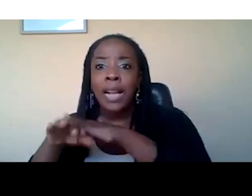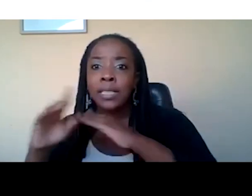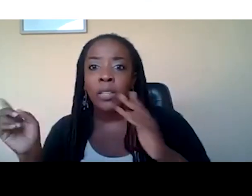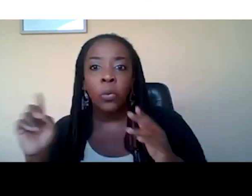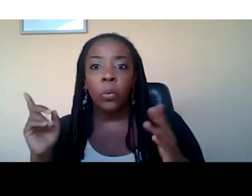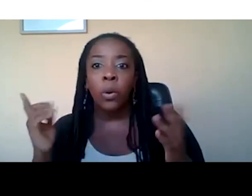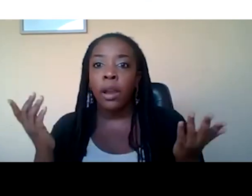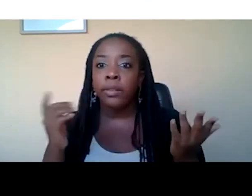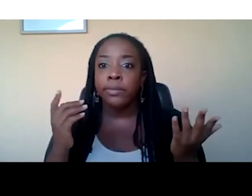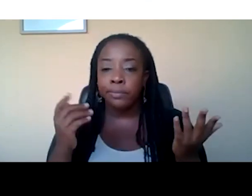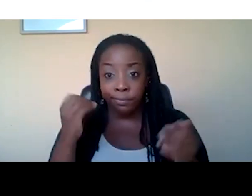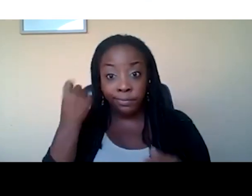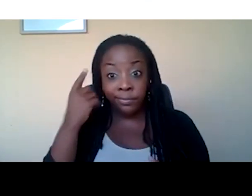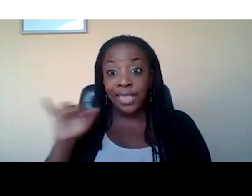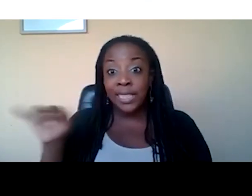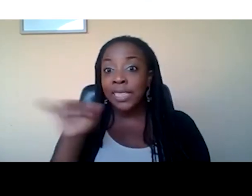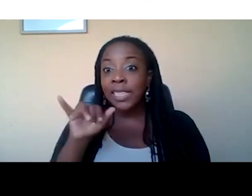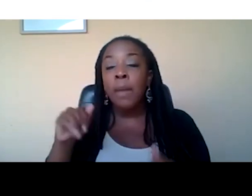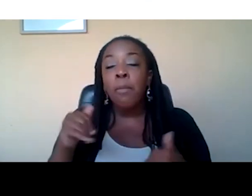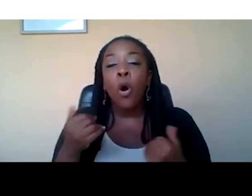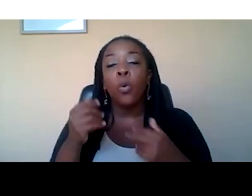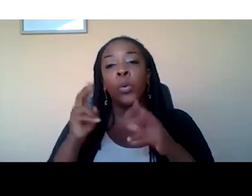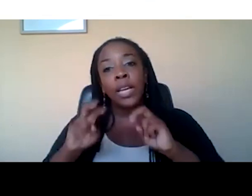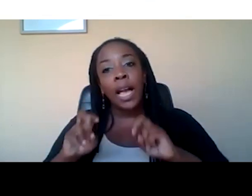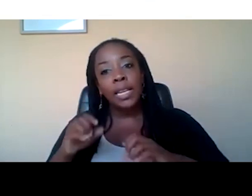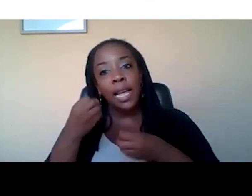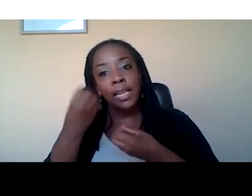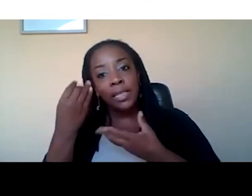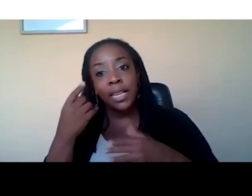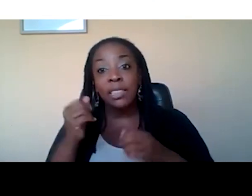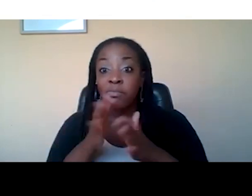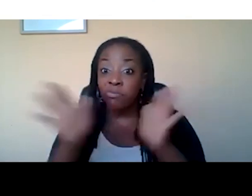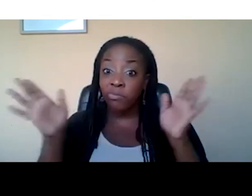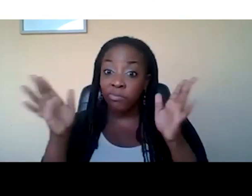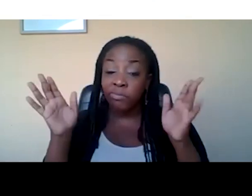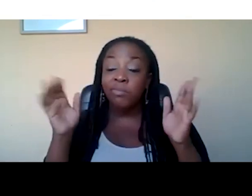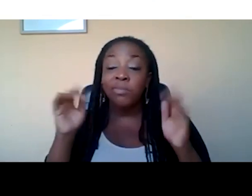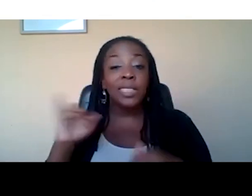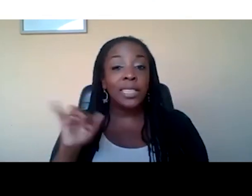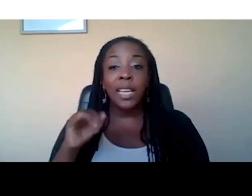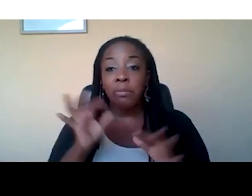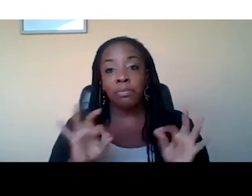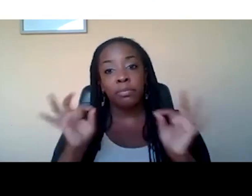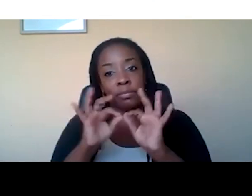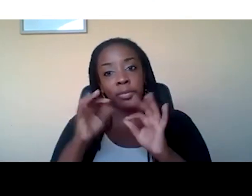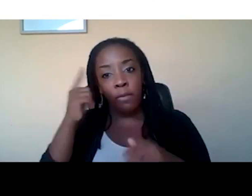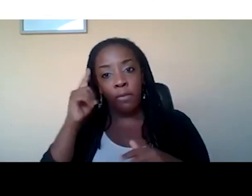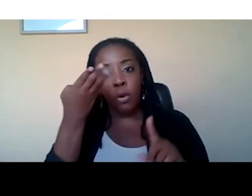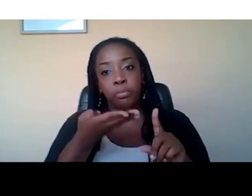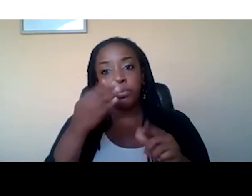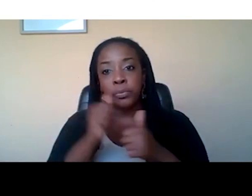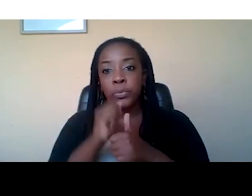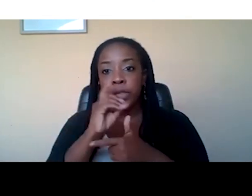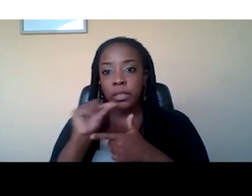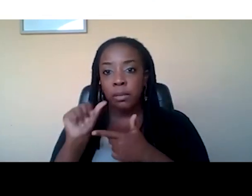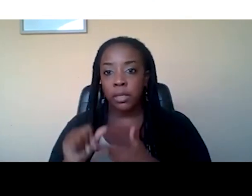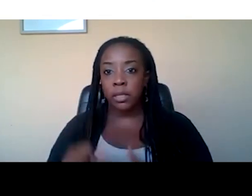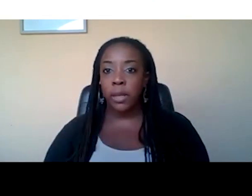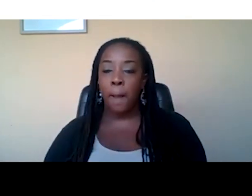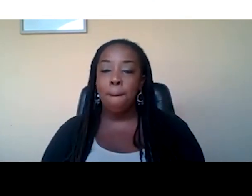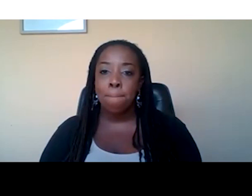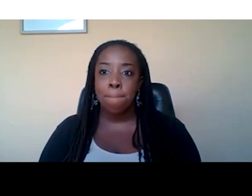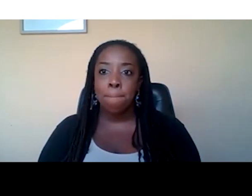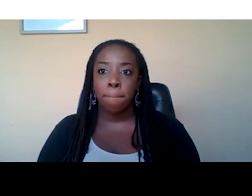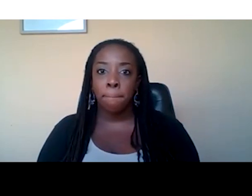So similarly to how we analyze data for the general public, it is critical for persons with disabilities.